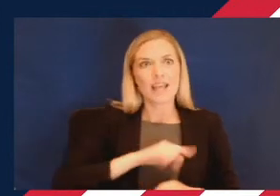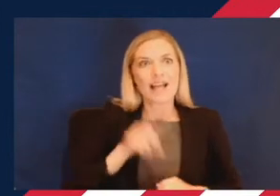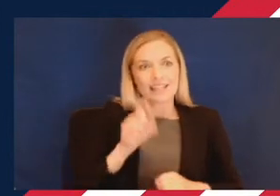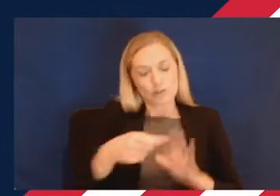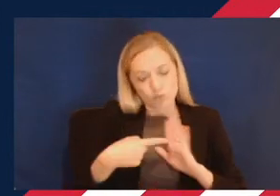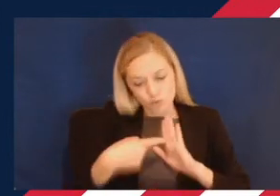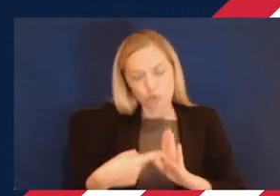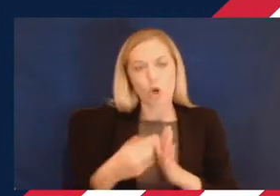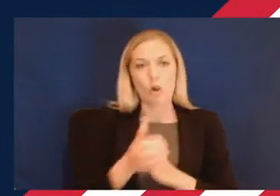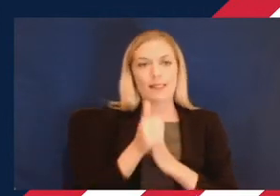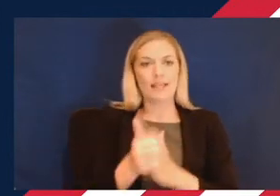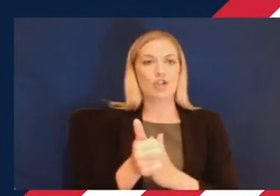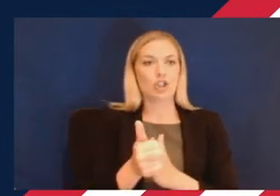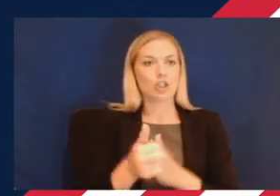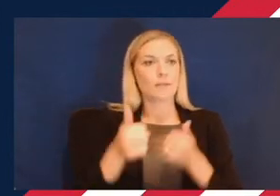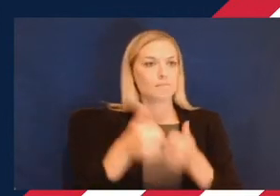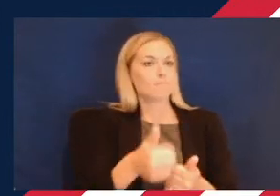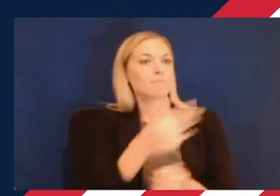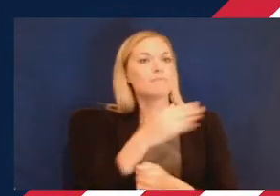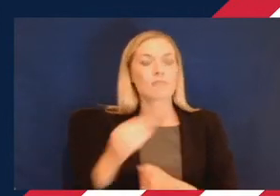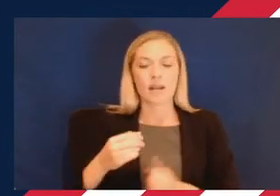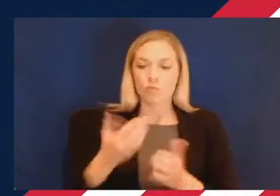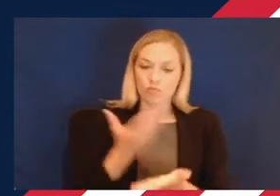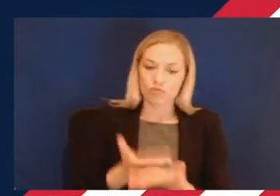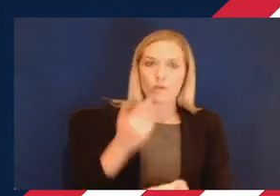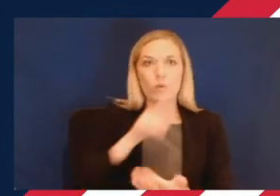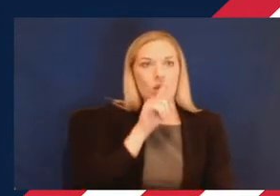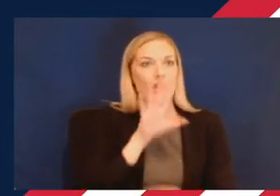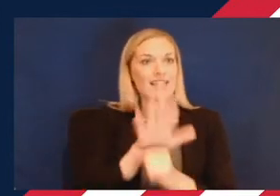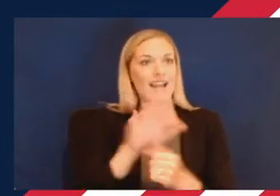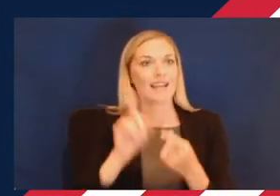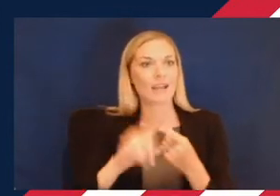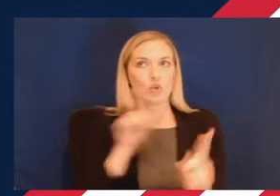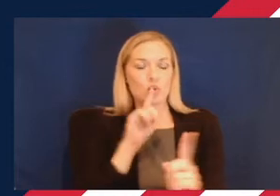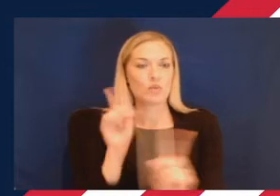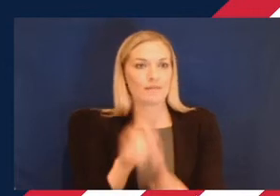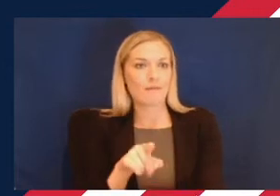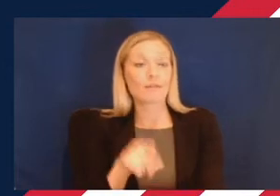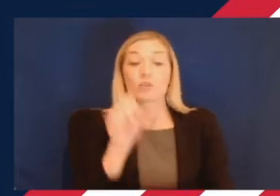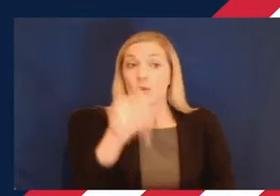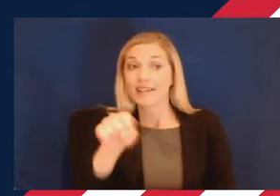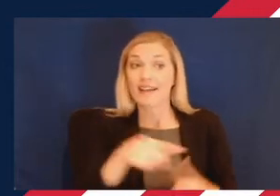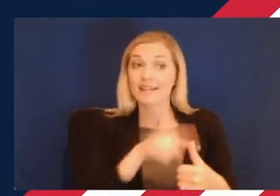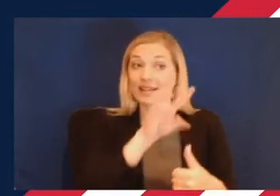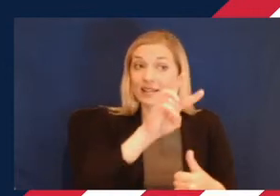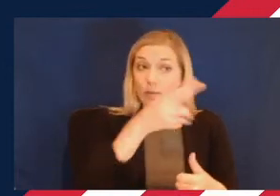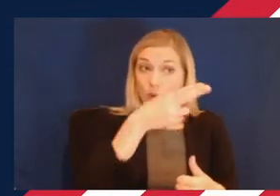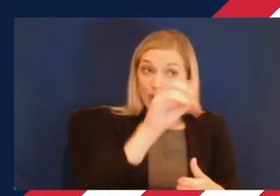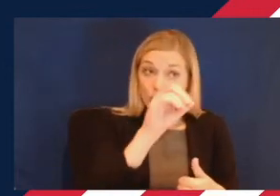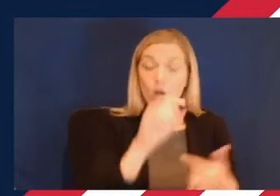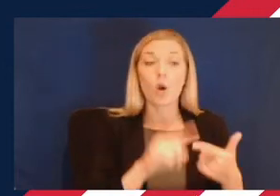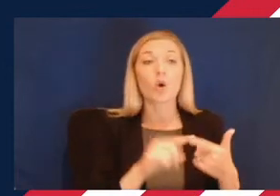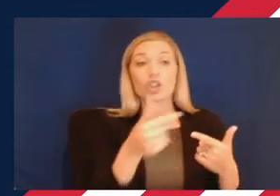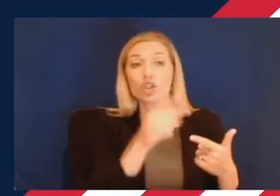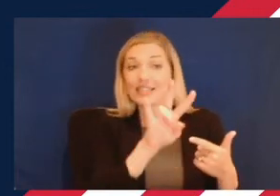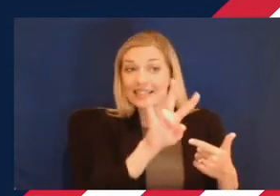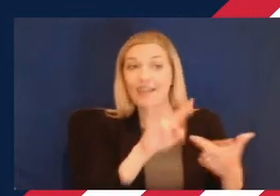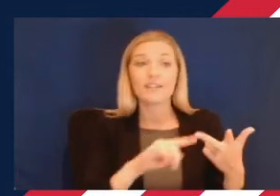to helping to lead a response. And so that's at WHO, but that's also, as you said, within the G7,